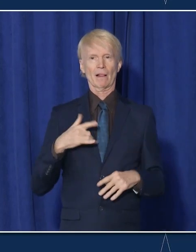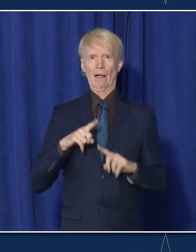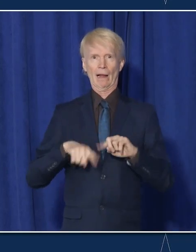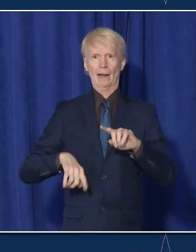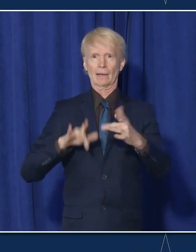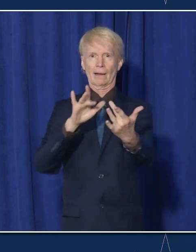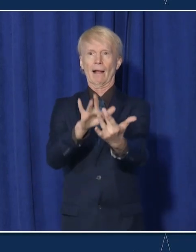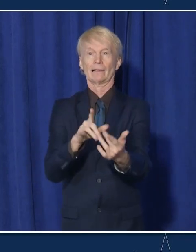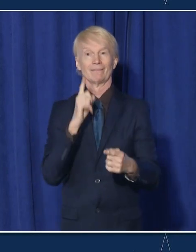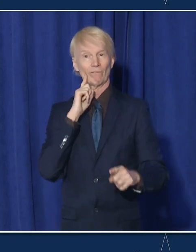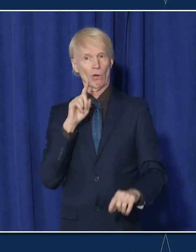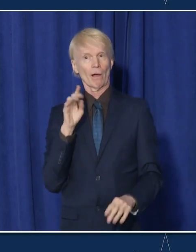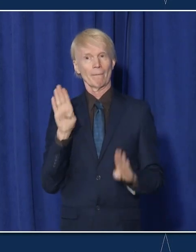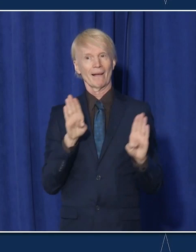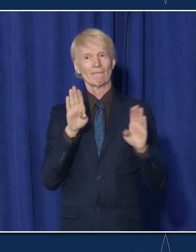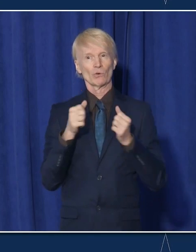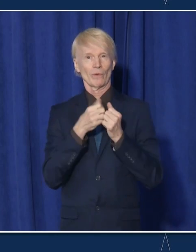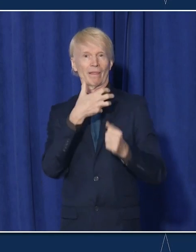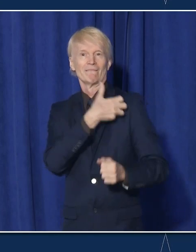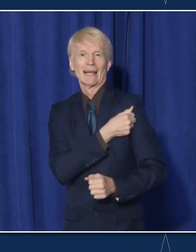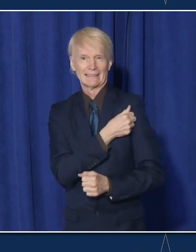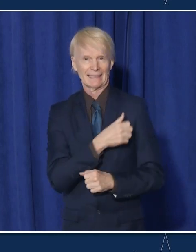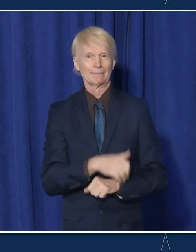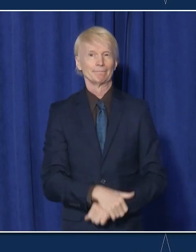especially around vaccination.